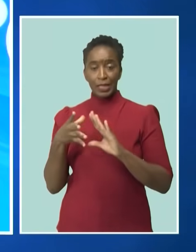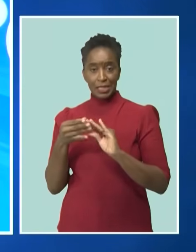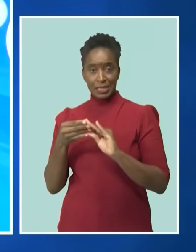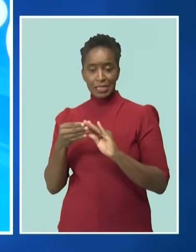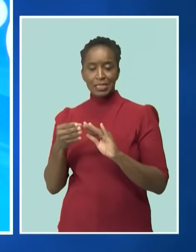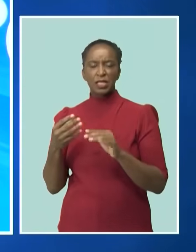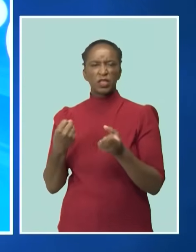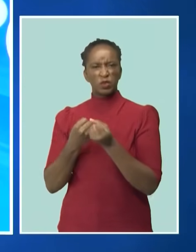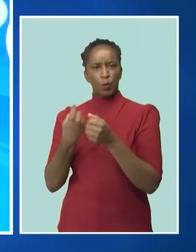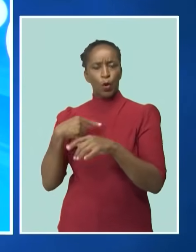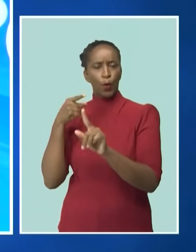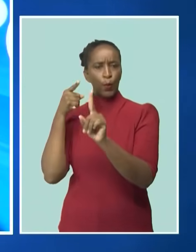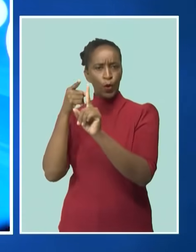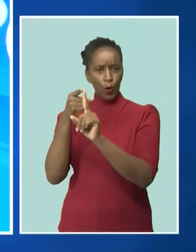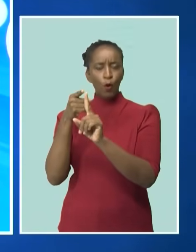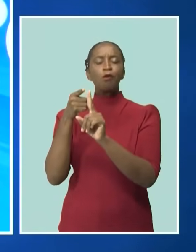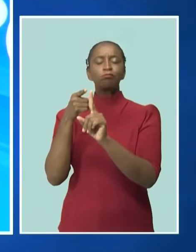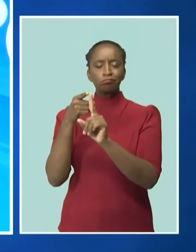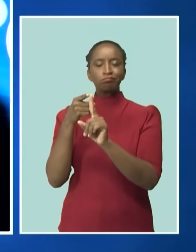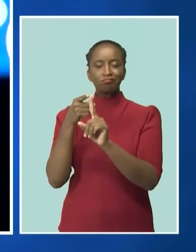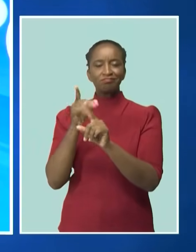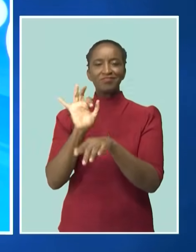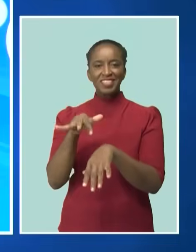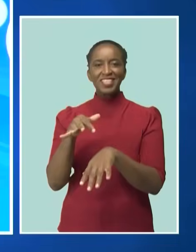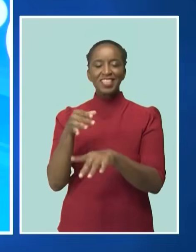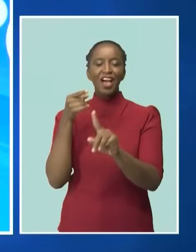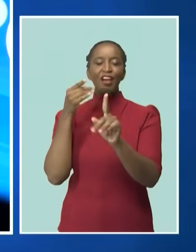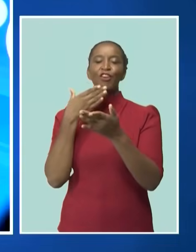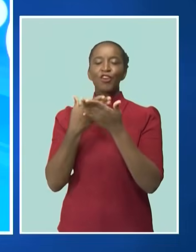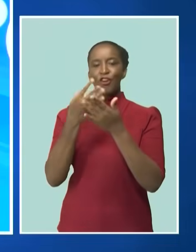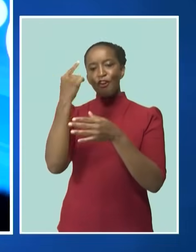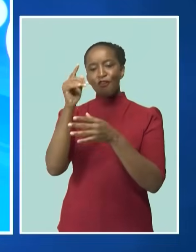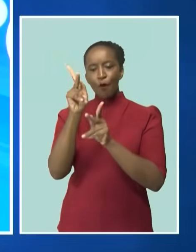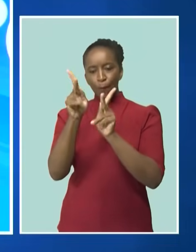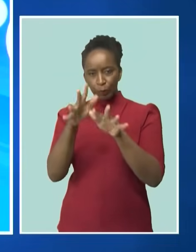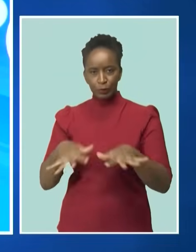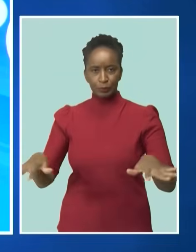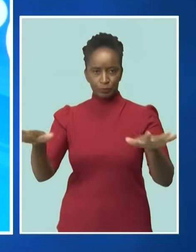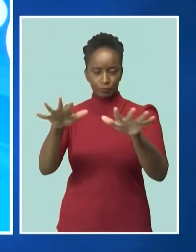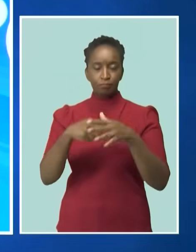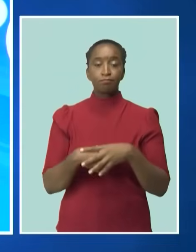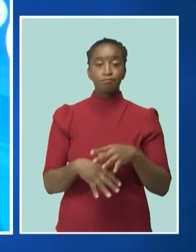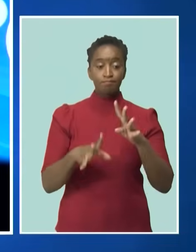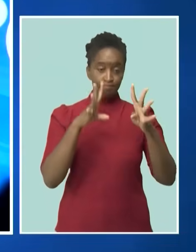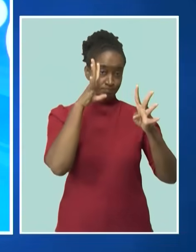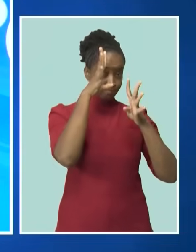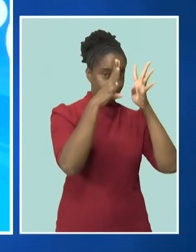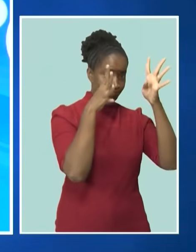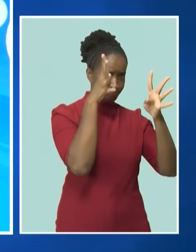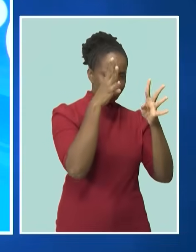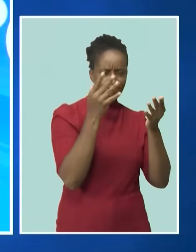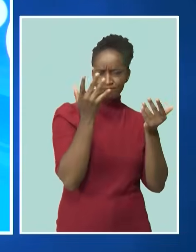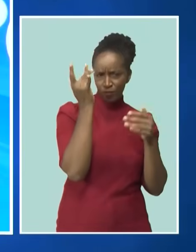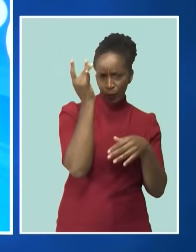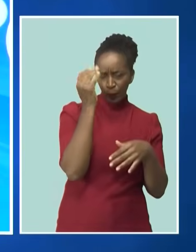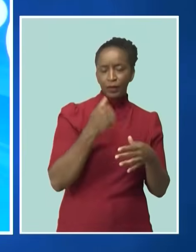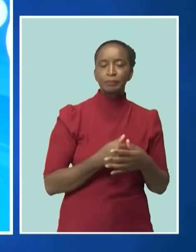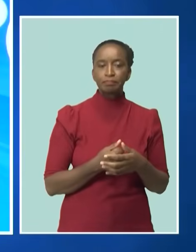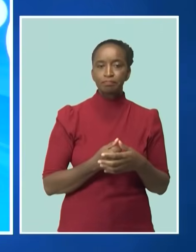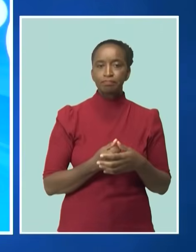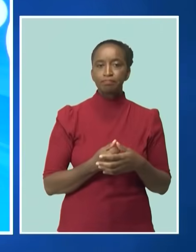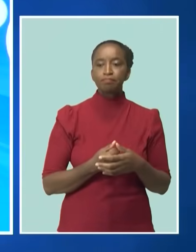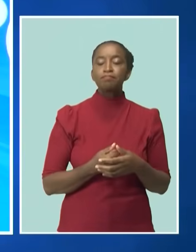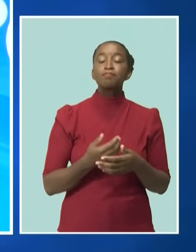in something bigger than ourselves. Innovate because the future belongs to those who are willing